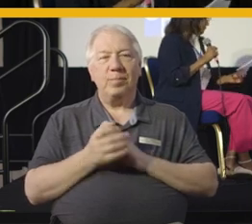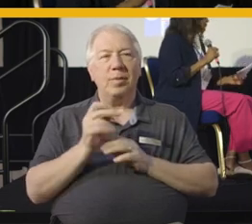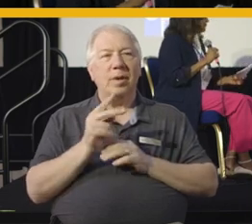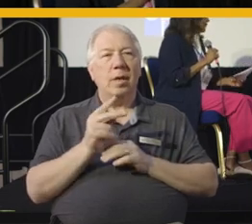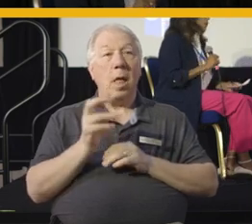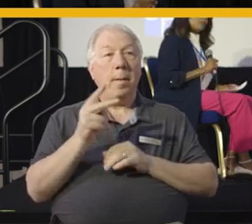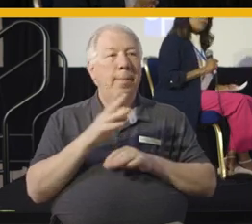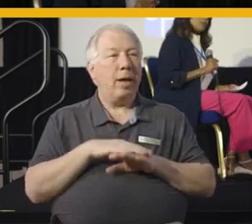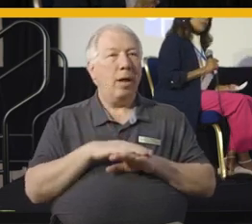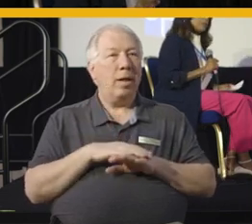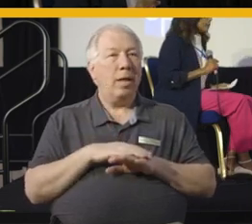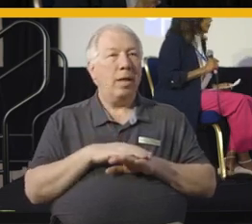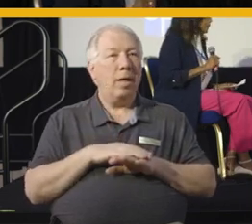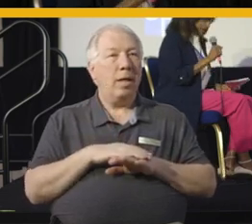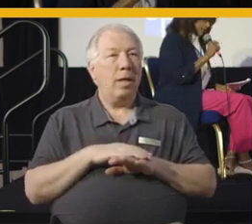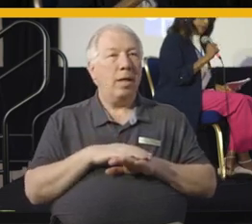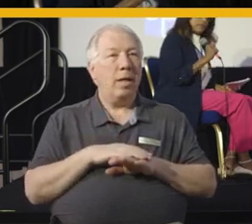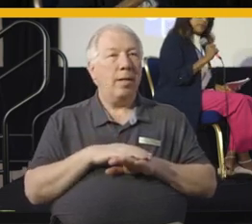Okay, you're back on.